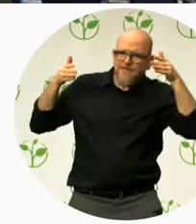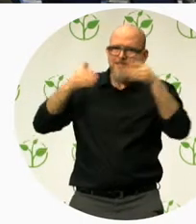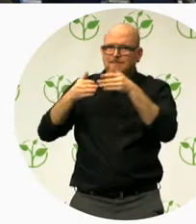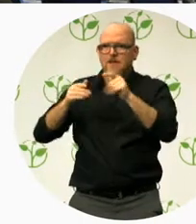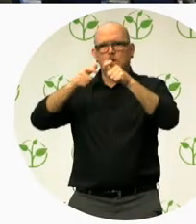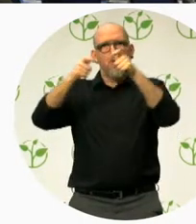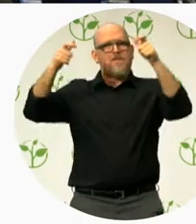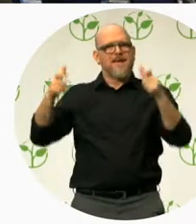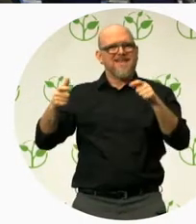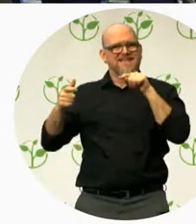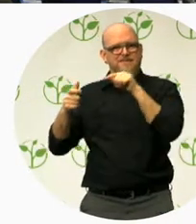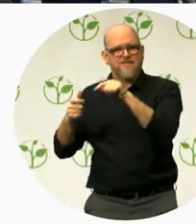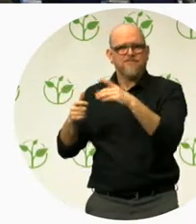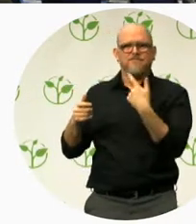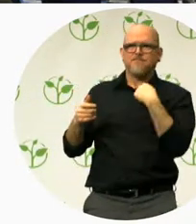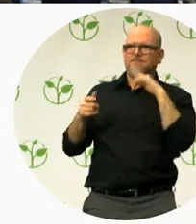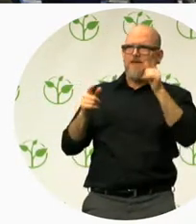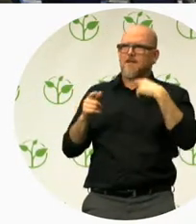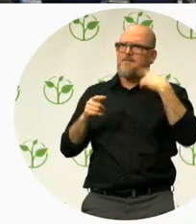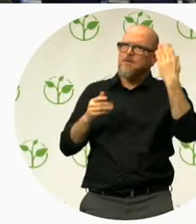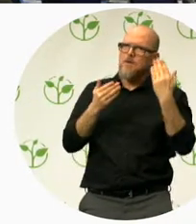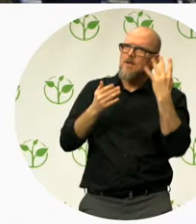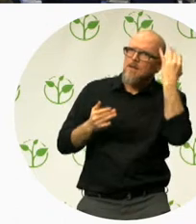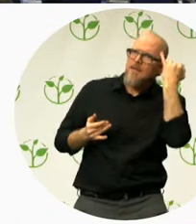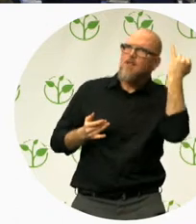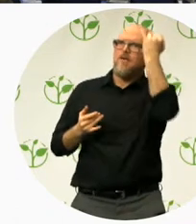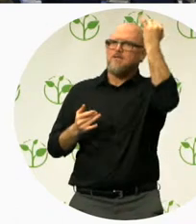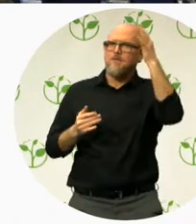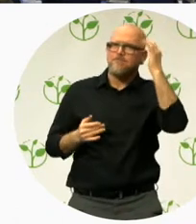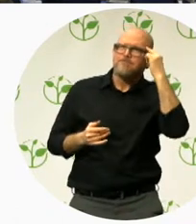to work together, think together, to add